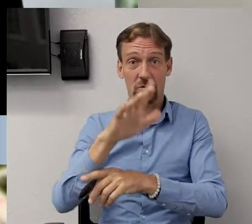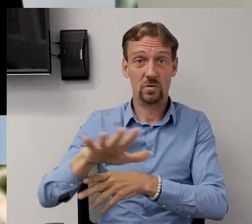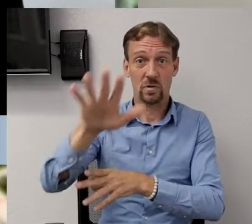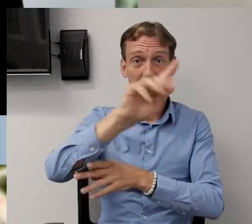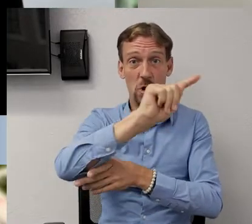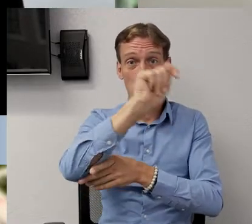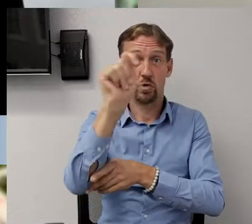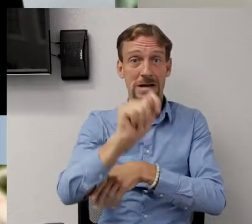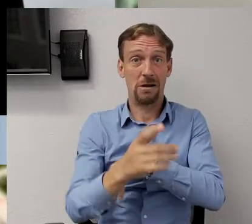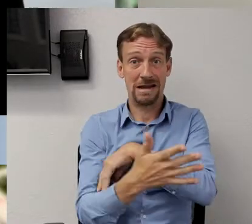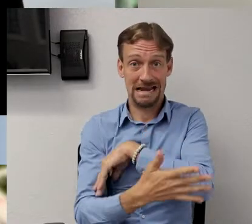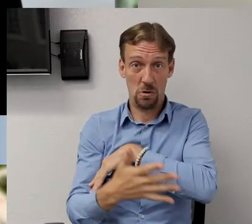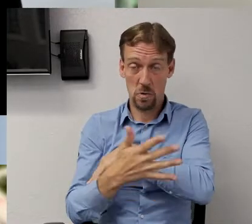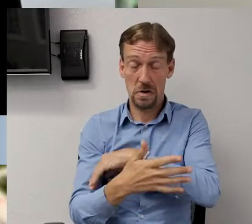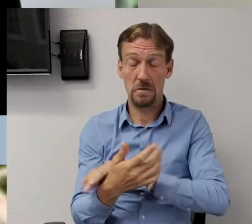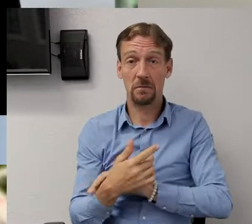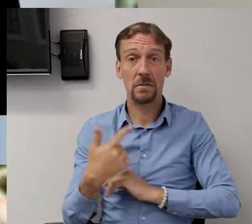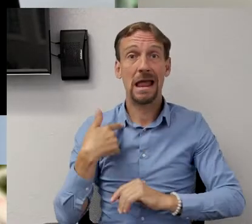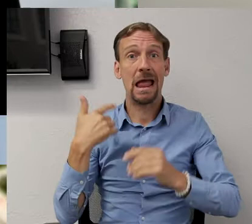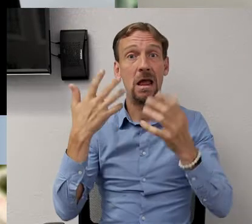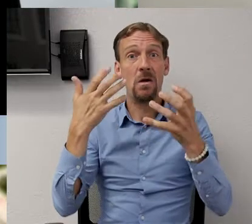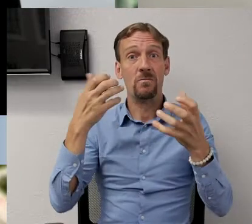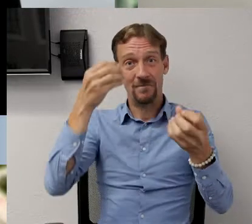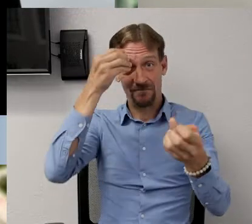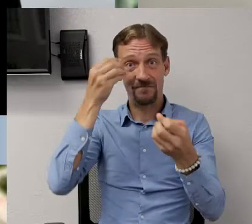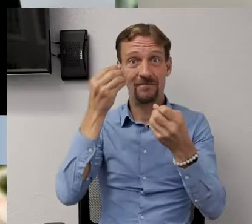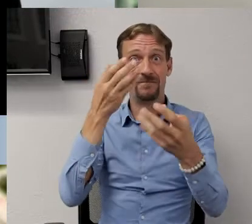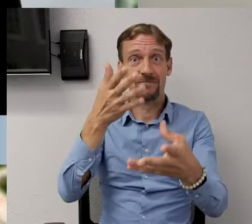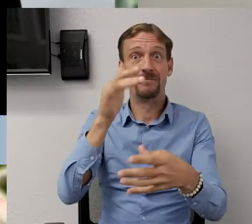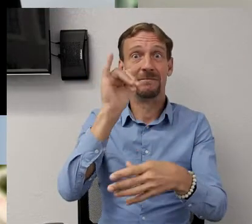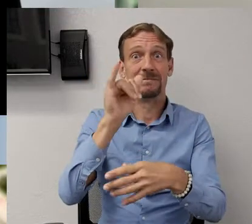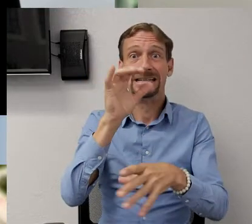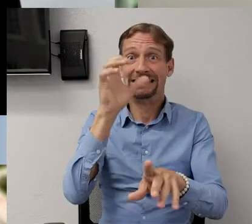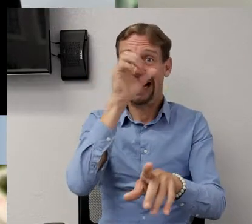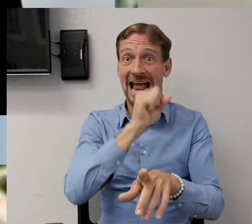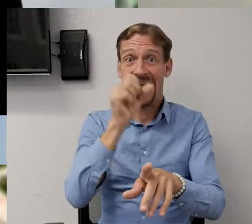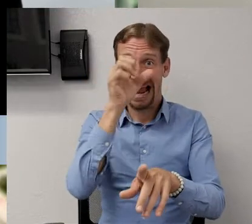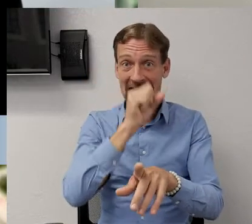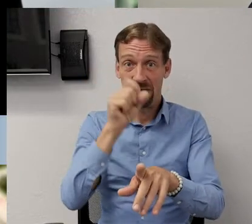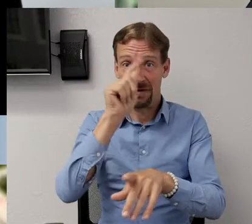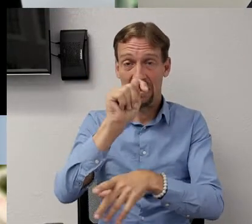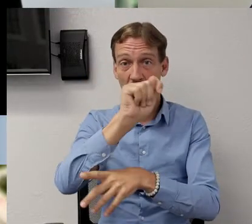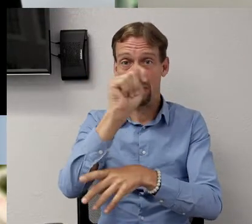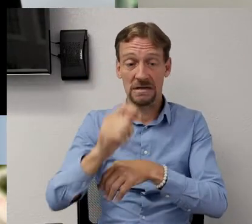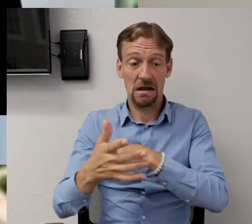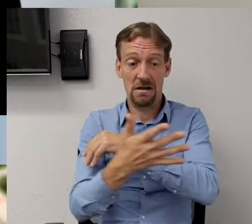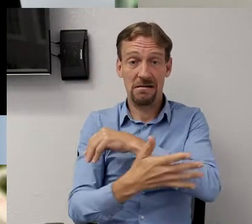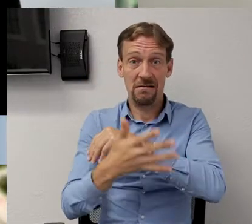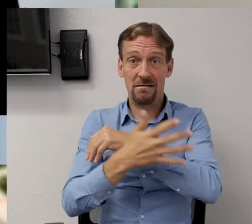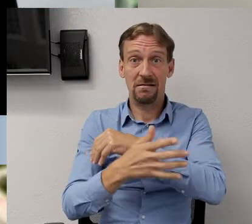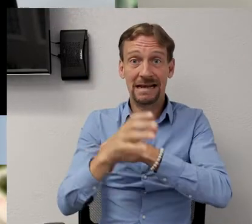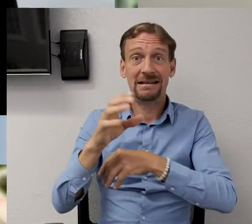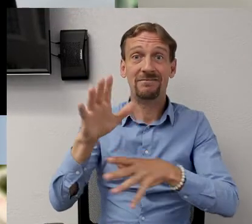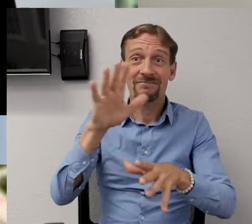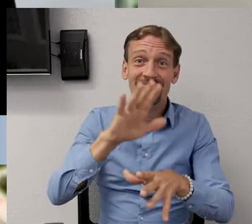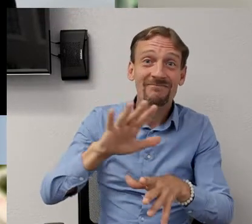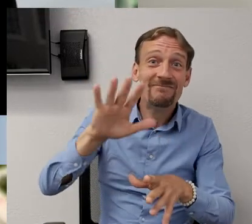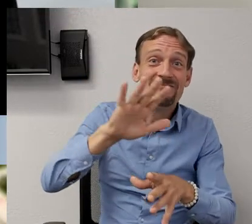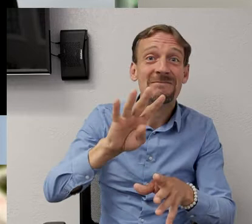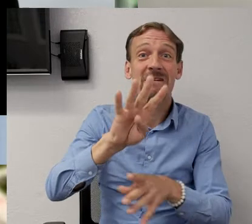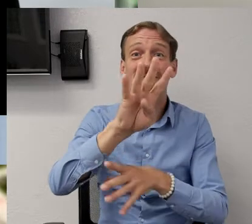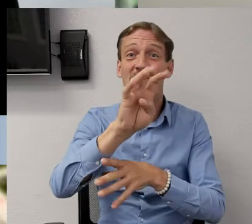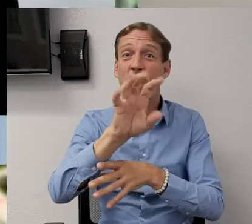Tulare County. And I'd just like to remind folks that the current estimates of the Tulare County population right now are somewhere